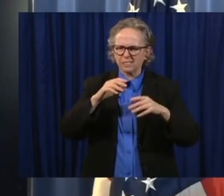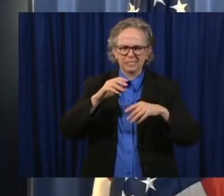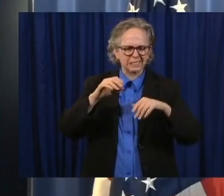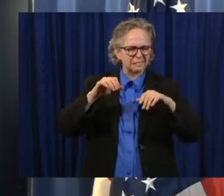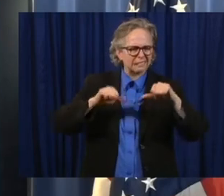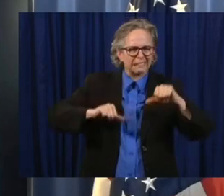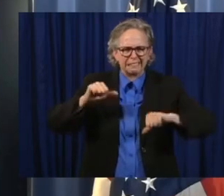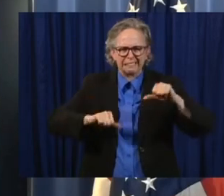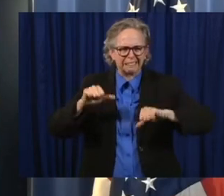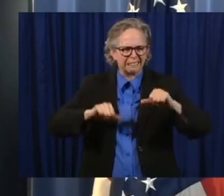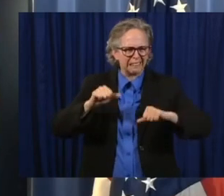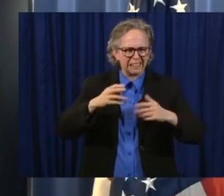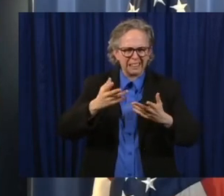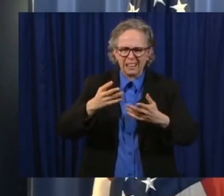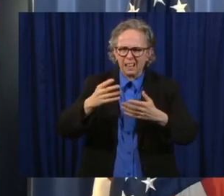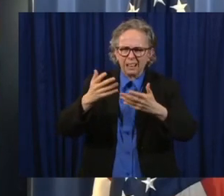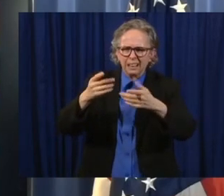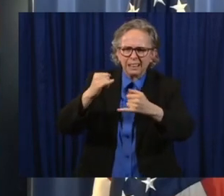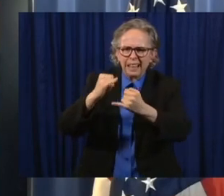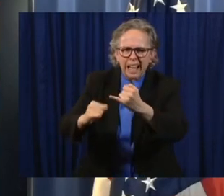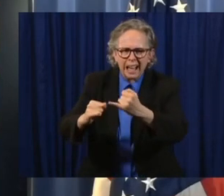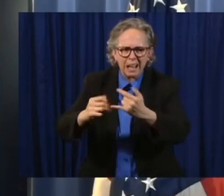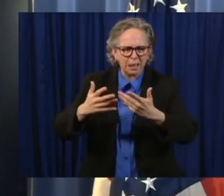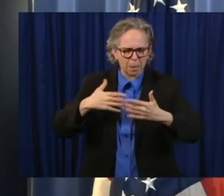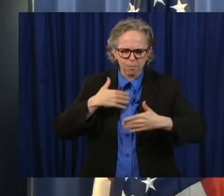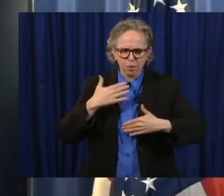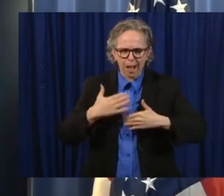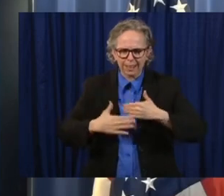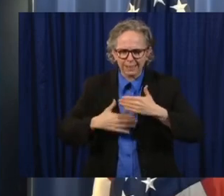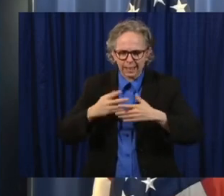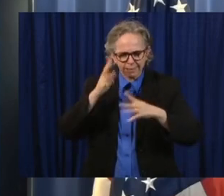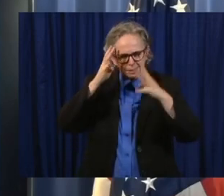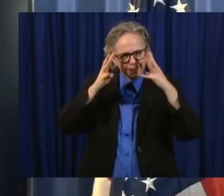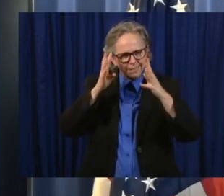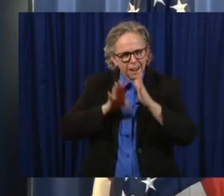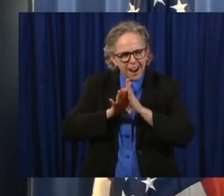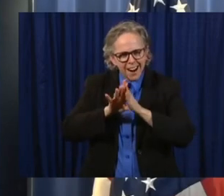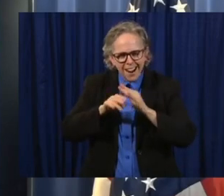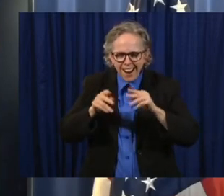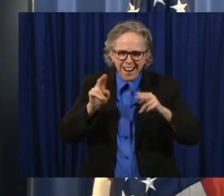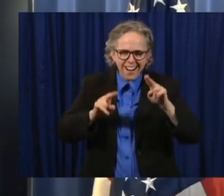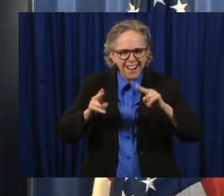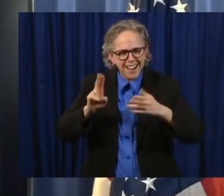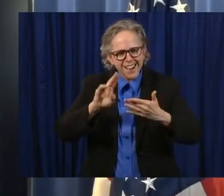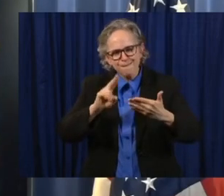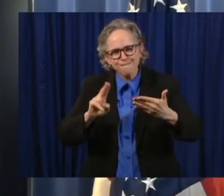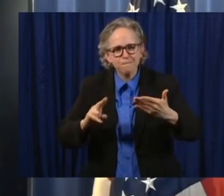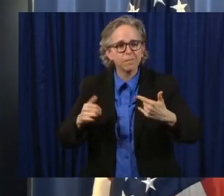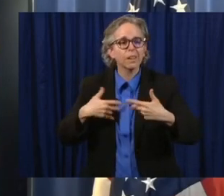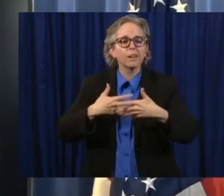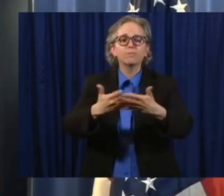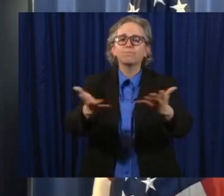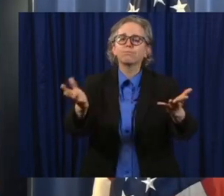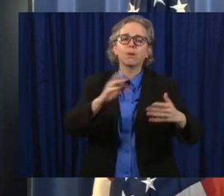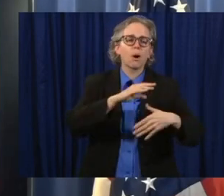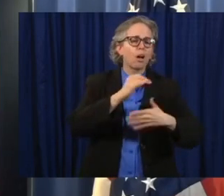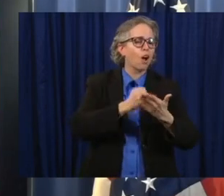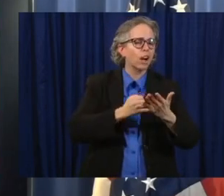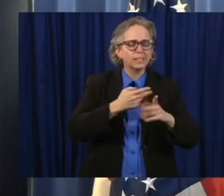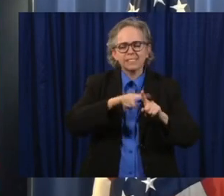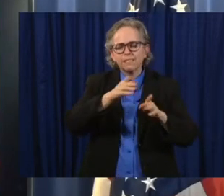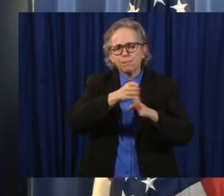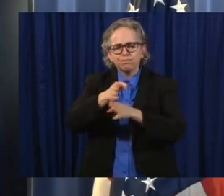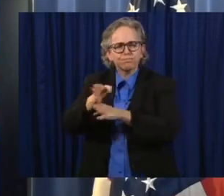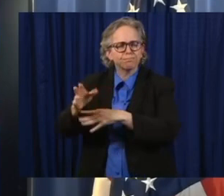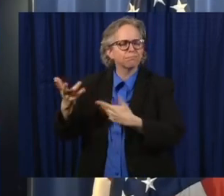the process. We invite artists of all ages, working in all disciplines, to share their stories of the creative healing process.